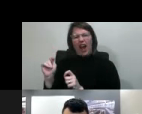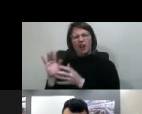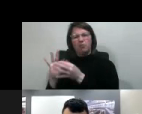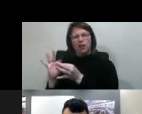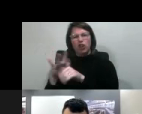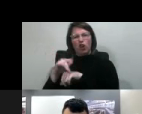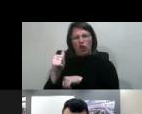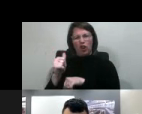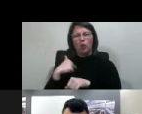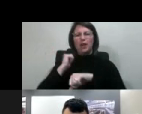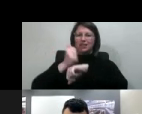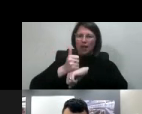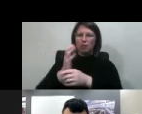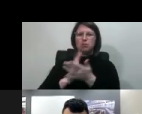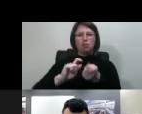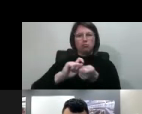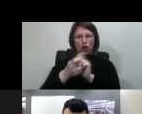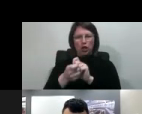institute some changes, especially by